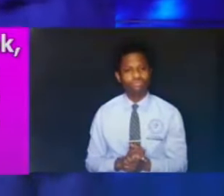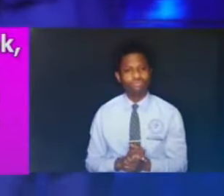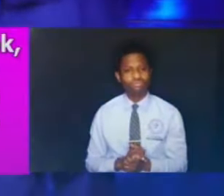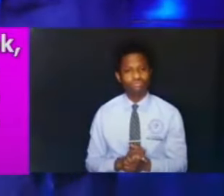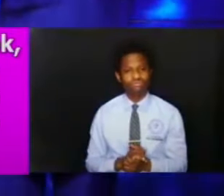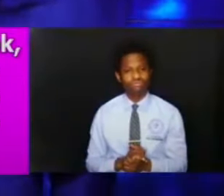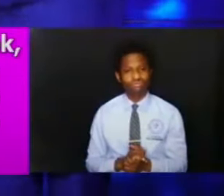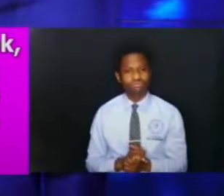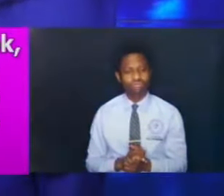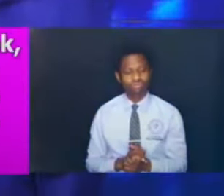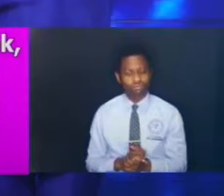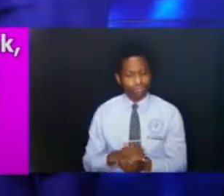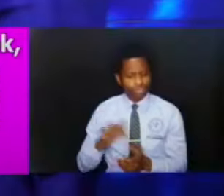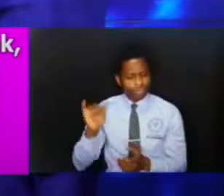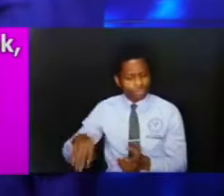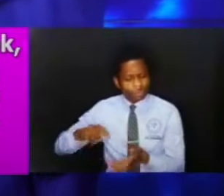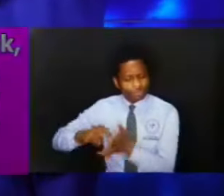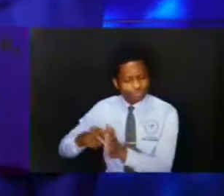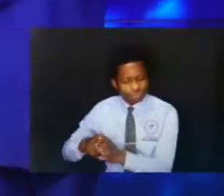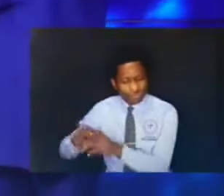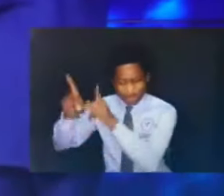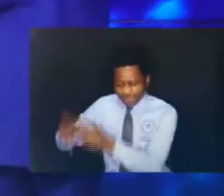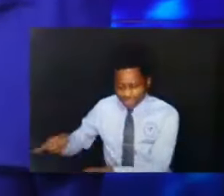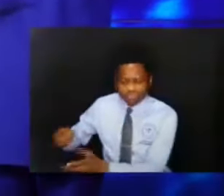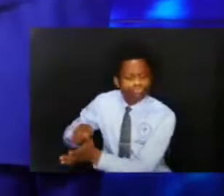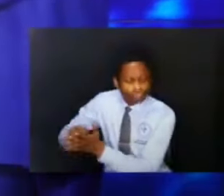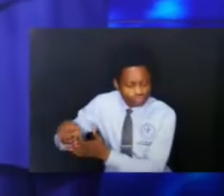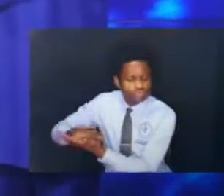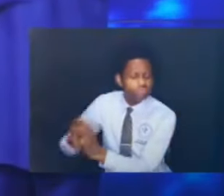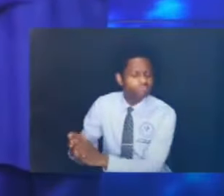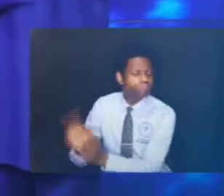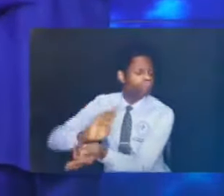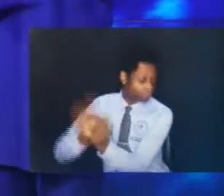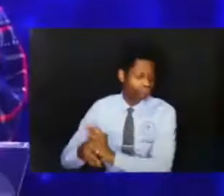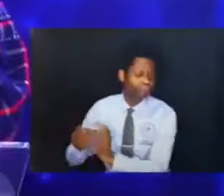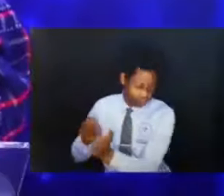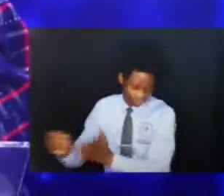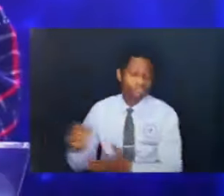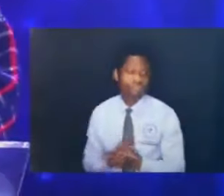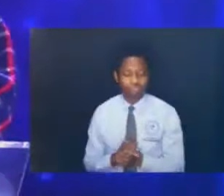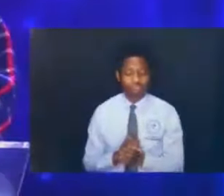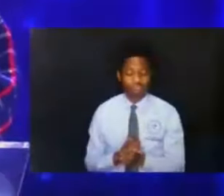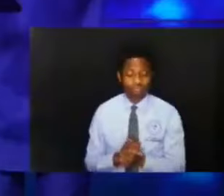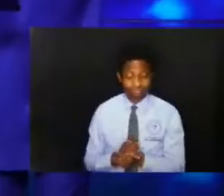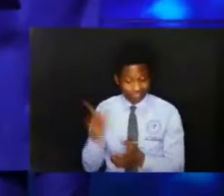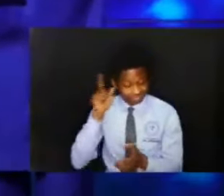an evidence of true repentance. Now we a yinina sweatress and nipano was such an agreement. So let's listen to